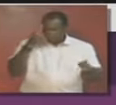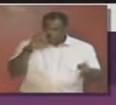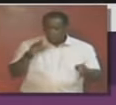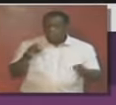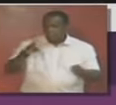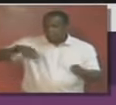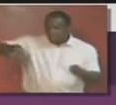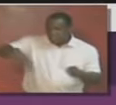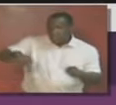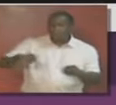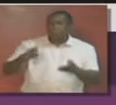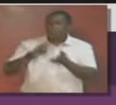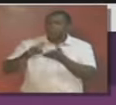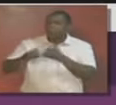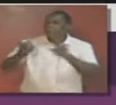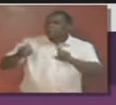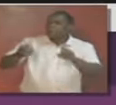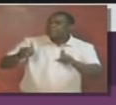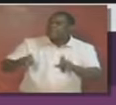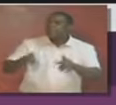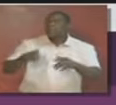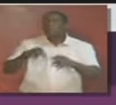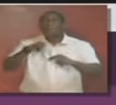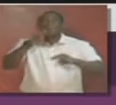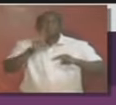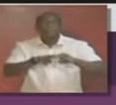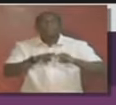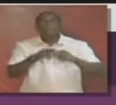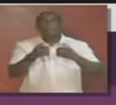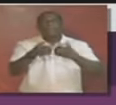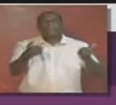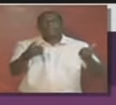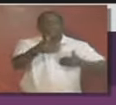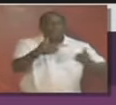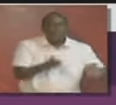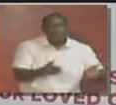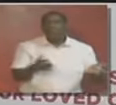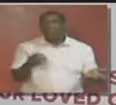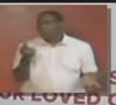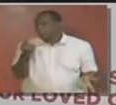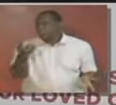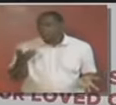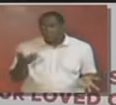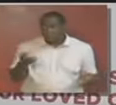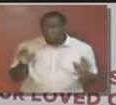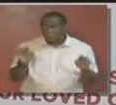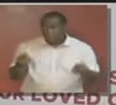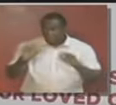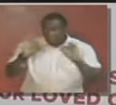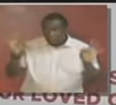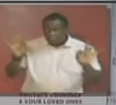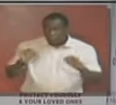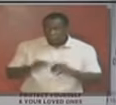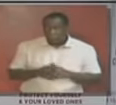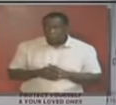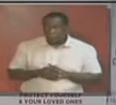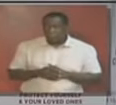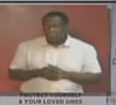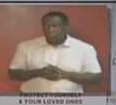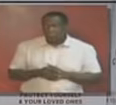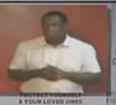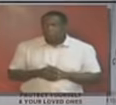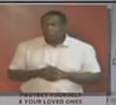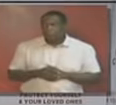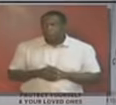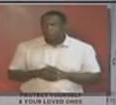positive, they're just being quarantined? Can we clarify that for the students? Okay, thank you for the questions.